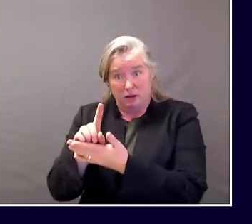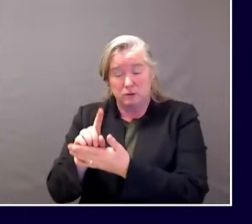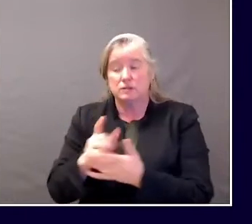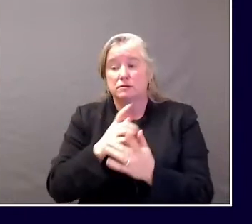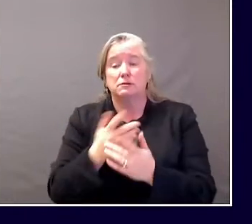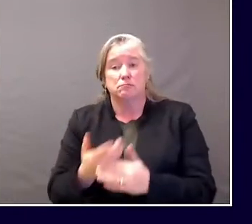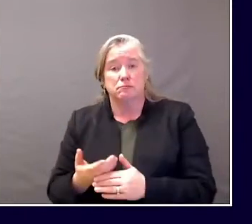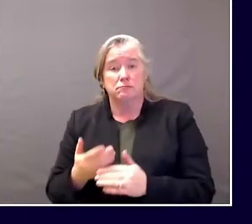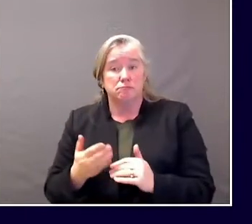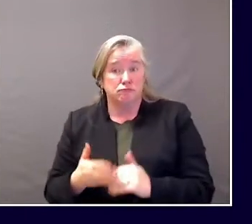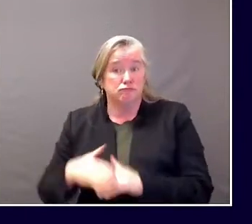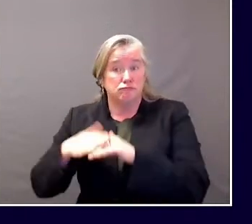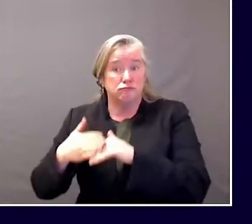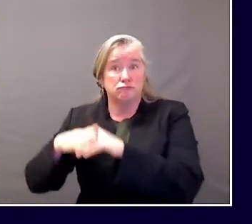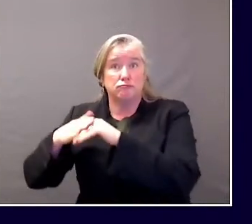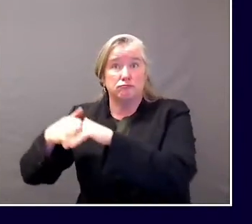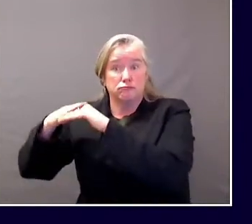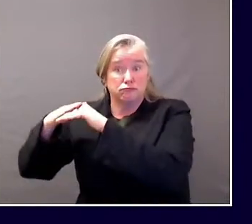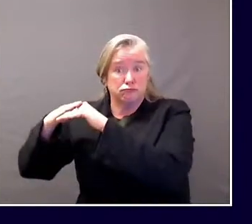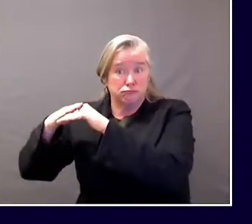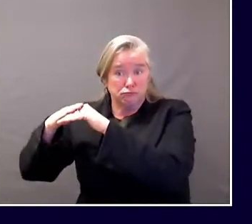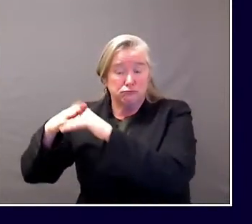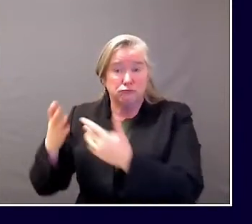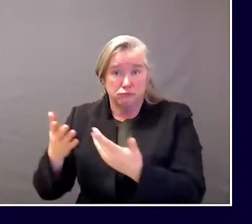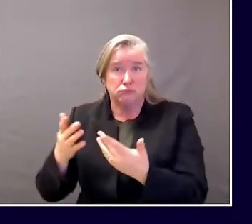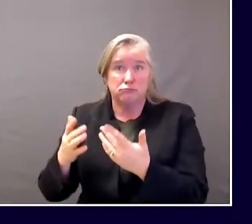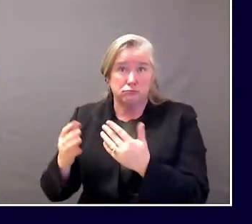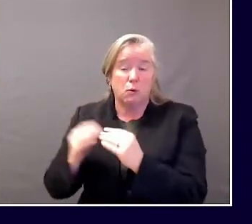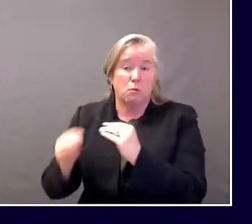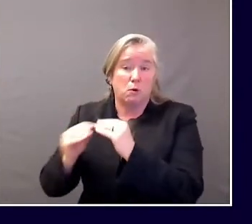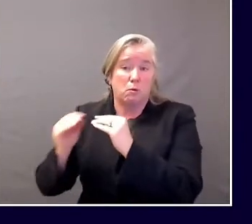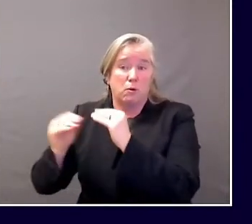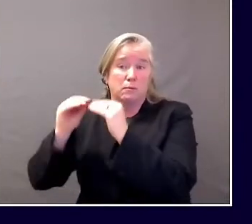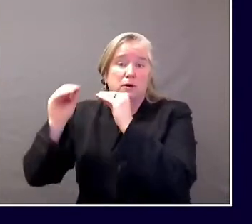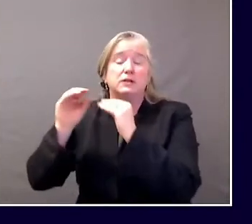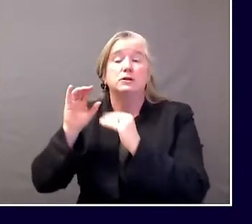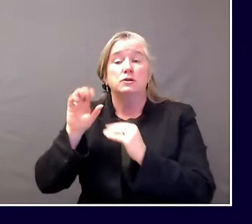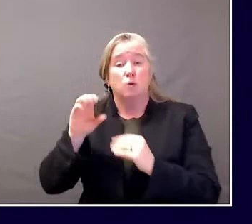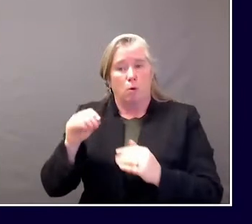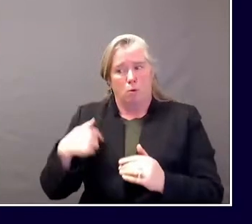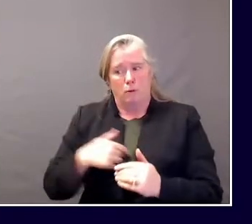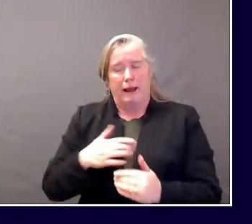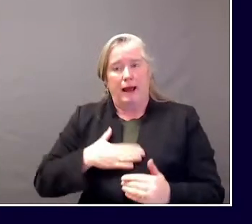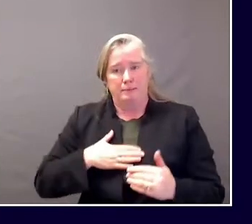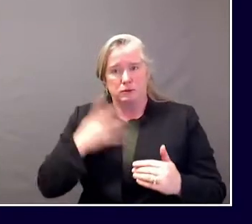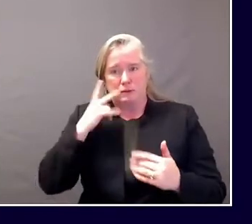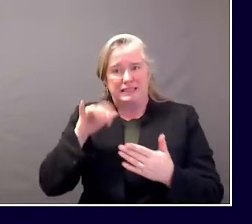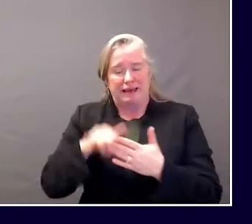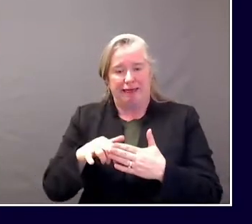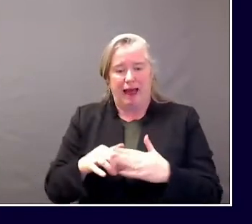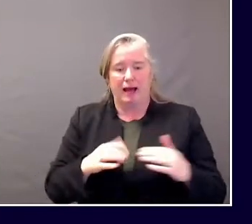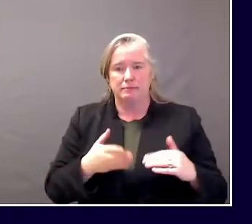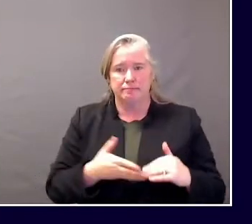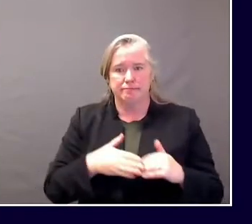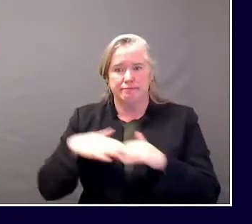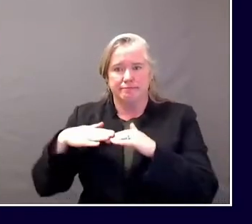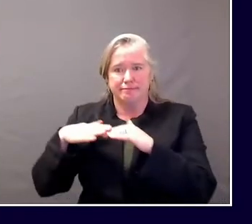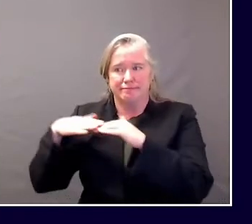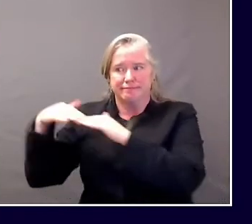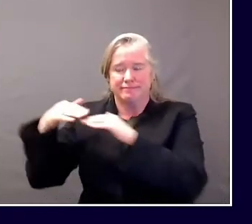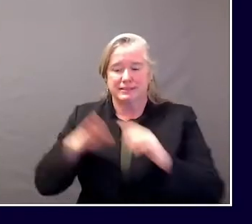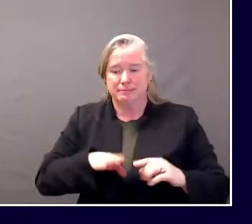has continued to increase. The slope of that line is going up. And for the first time in a long time